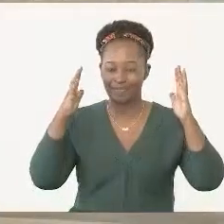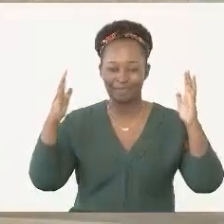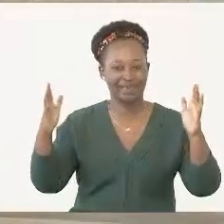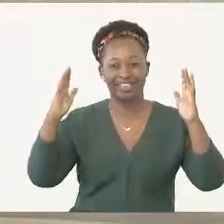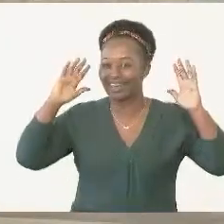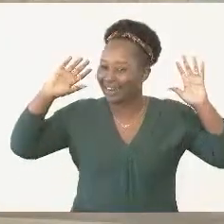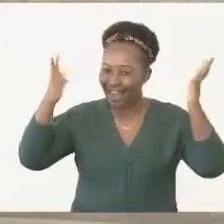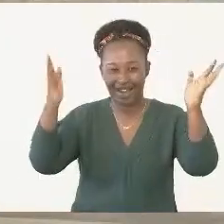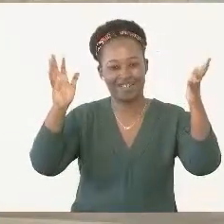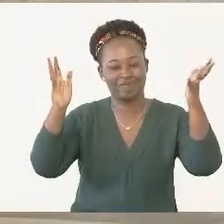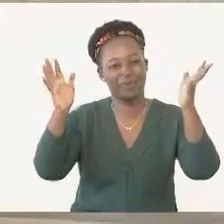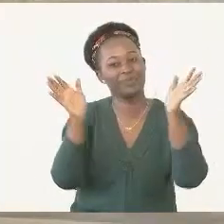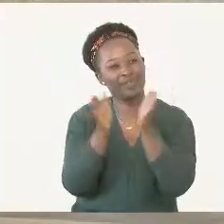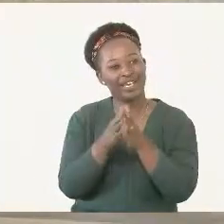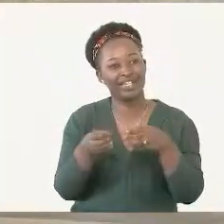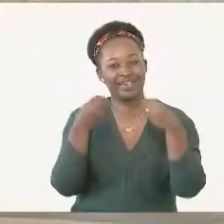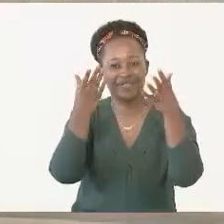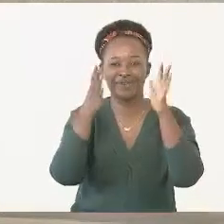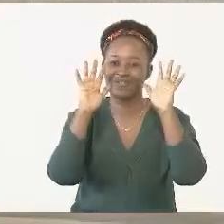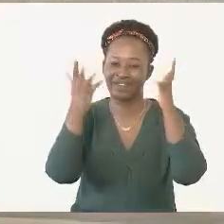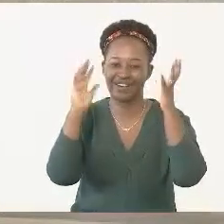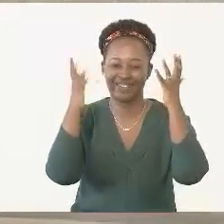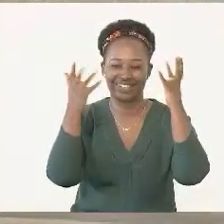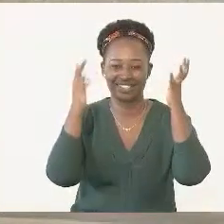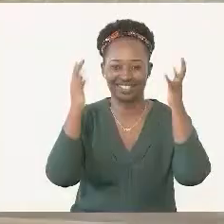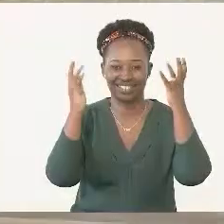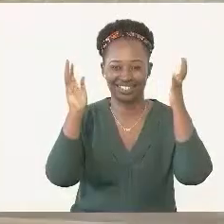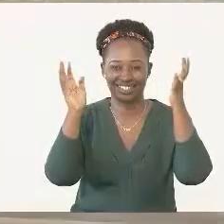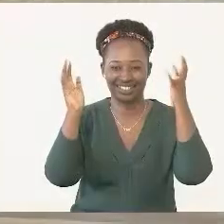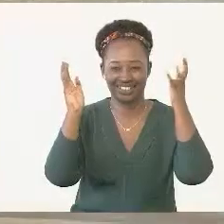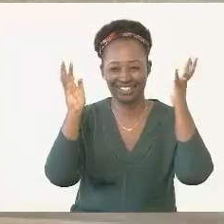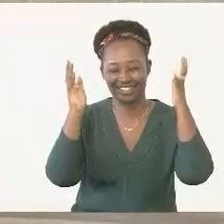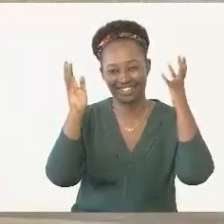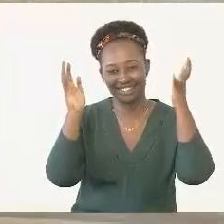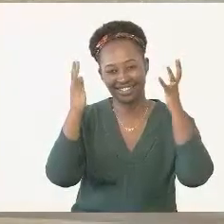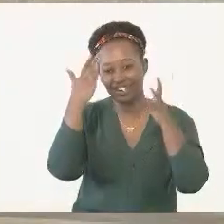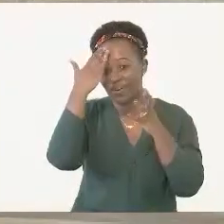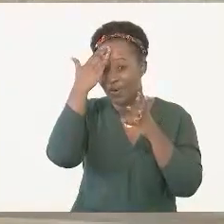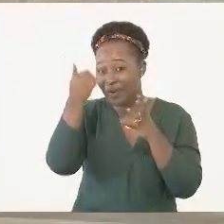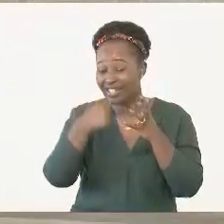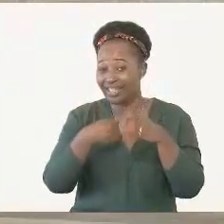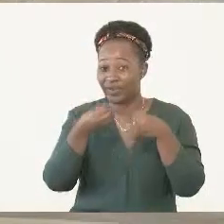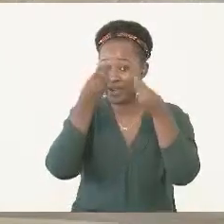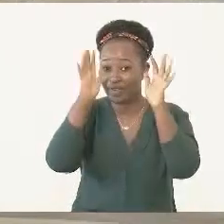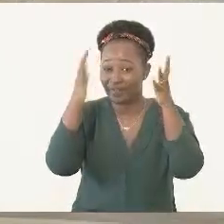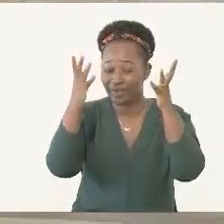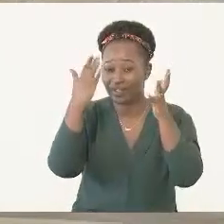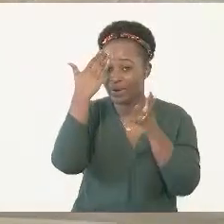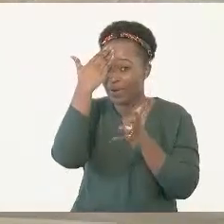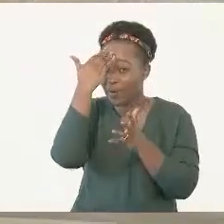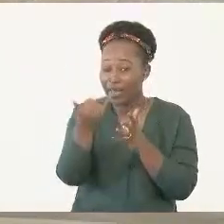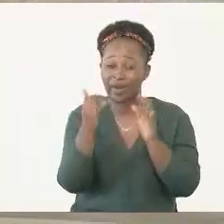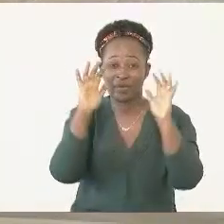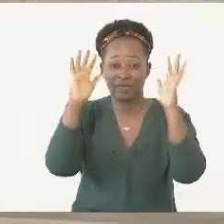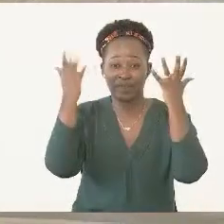clap. I also give you flowers. Why have I given you flowers? Because